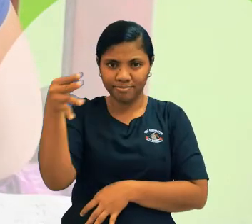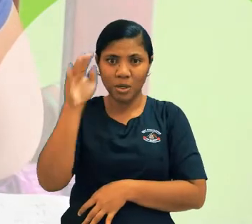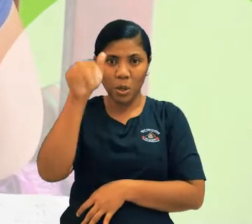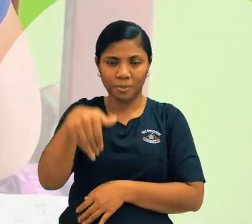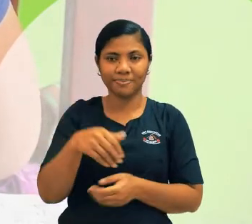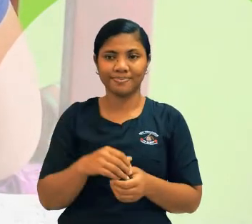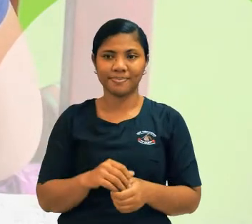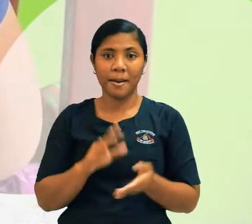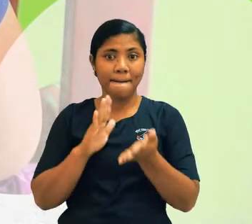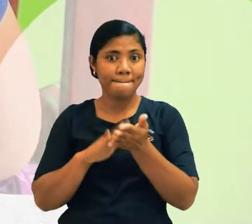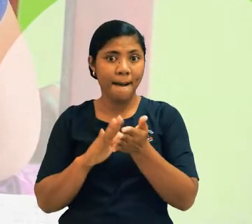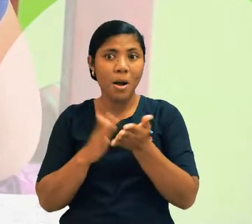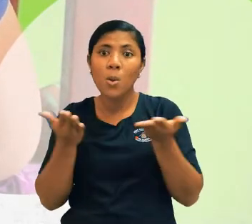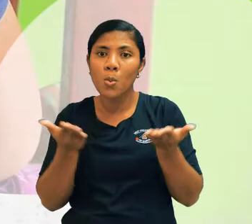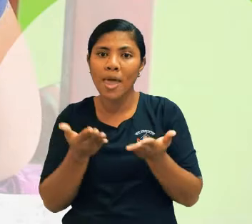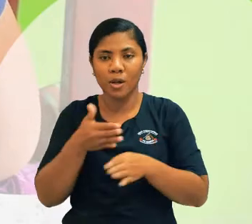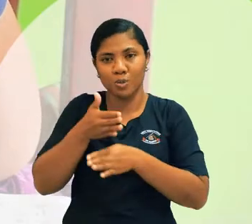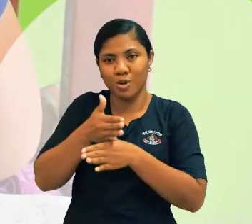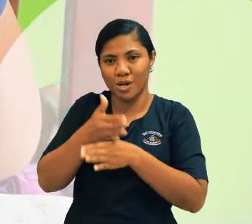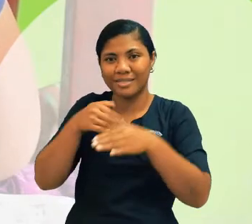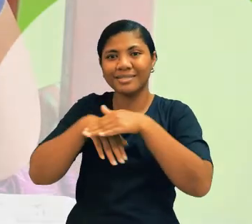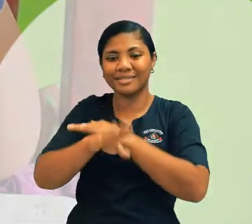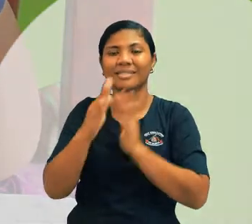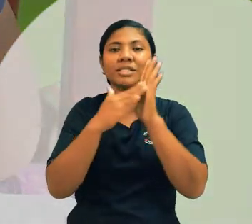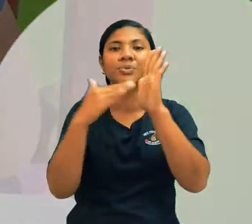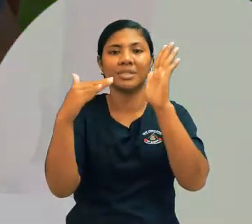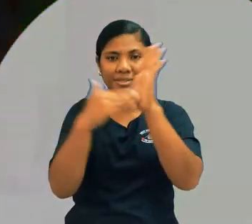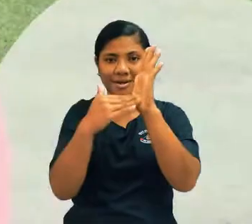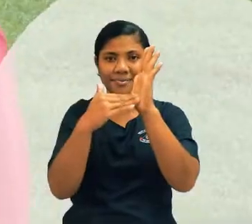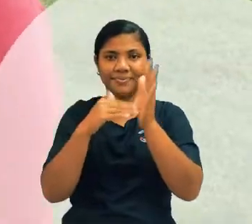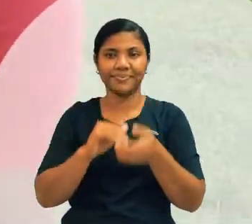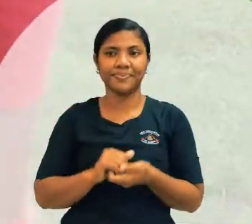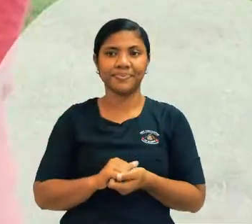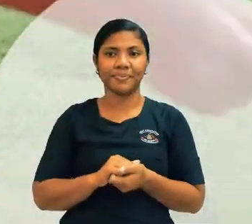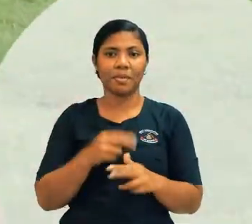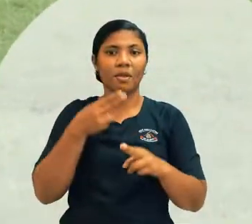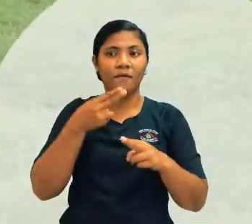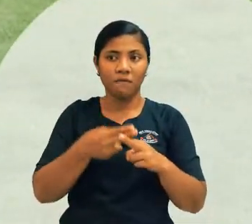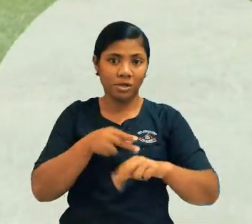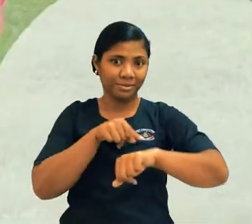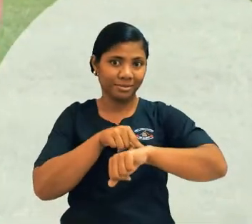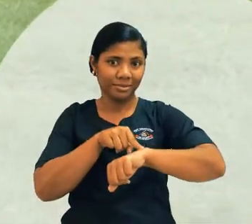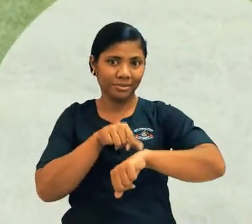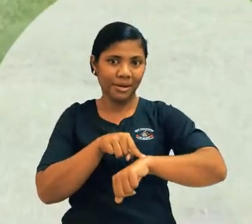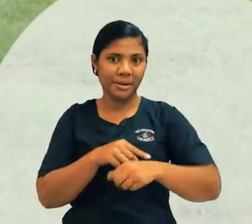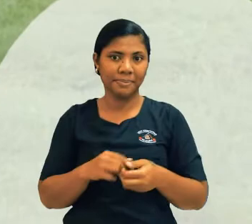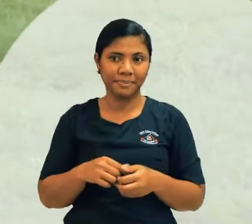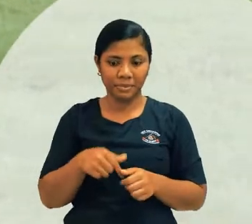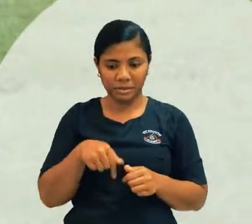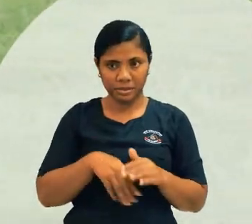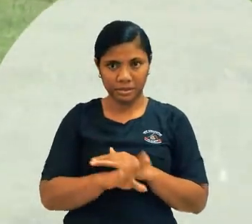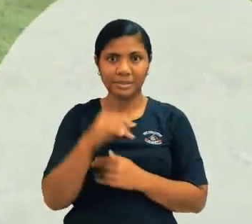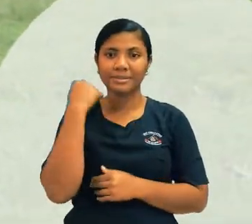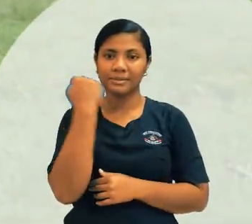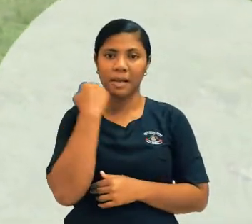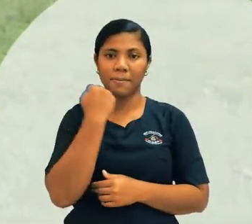parents. Ia o le mea lea lewa o ia lewa malanga i New Zealand. Ia wa'u la lewa pei o le whewaenga na wa'u lewa